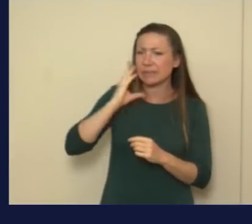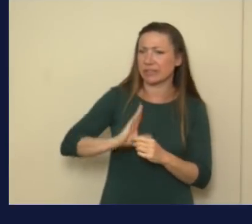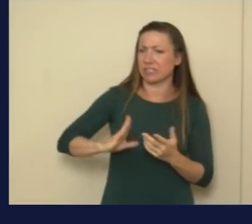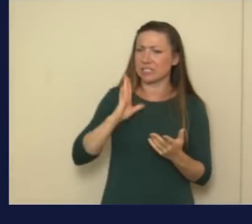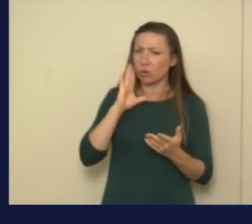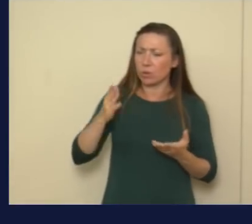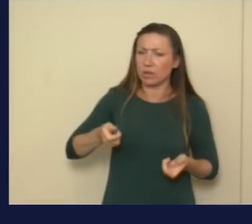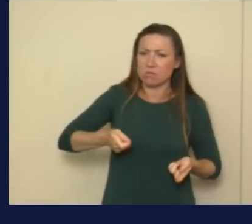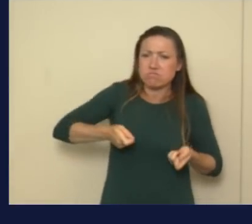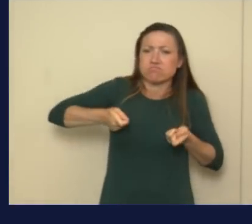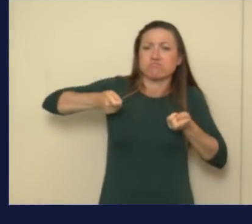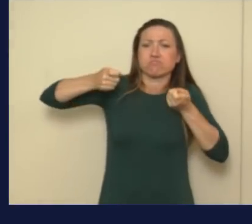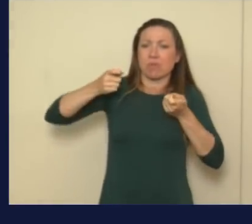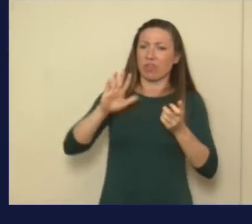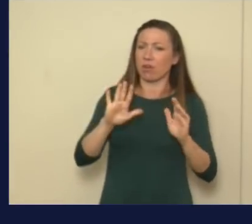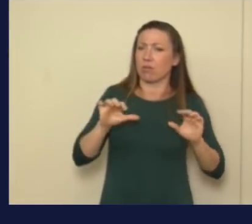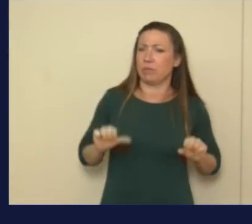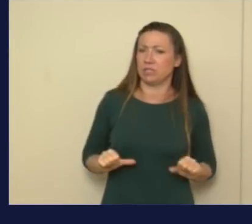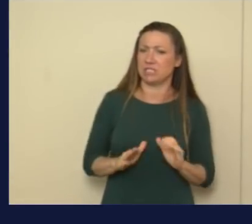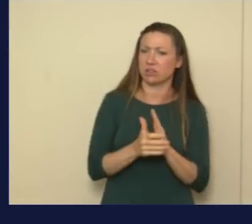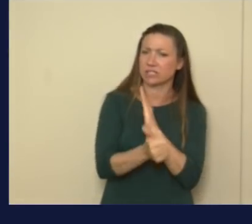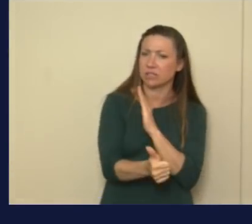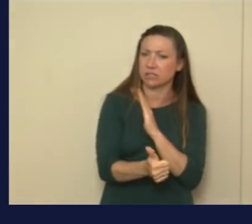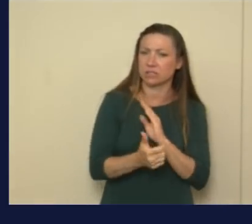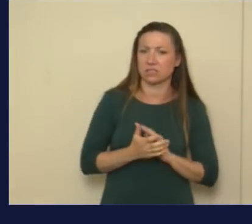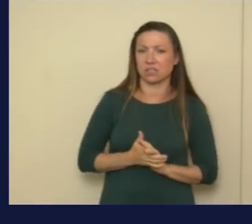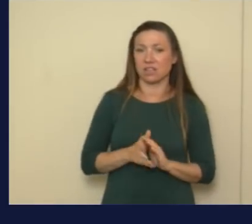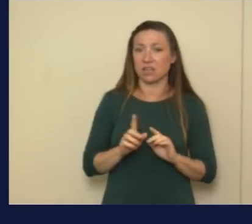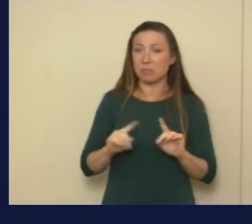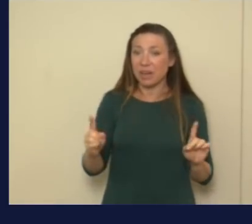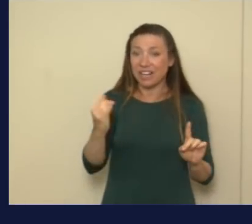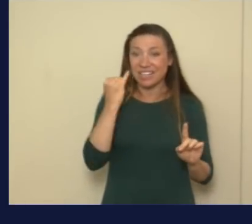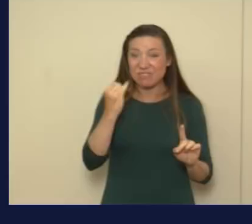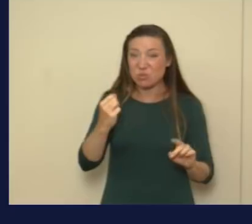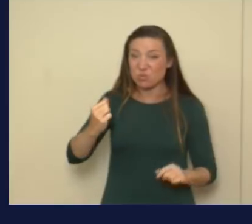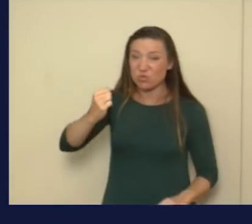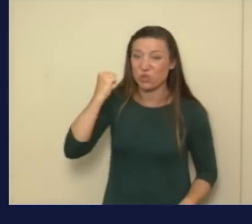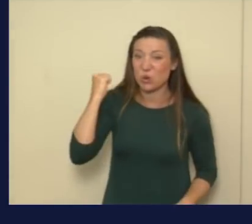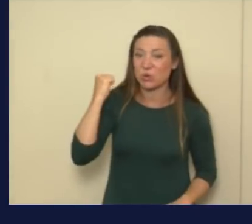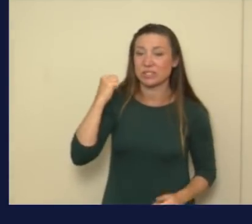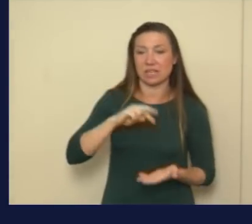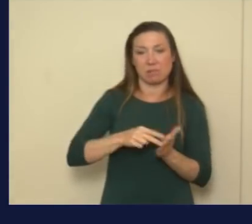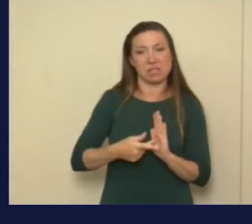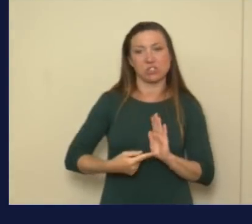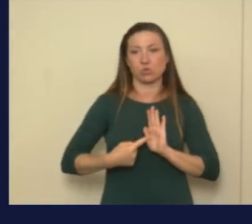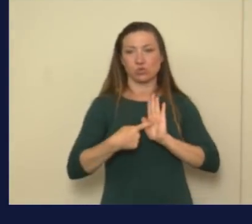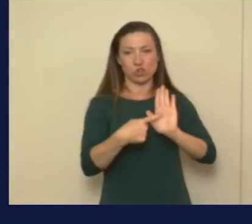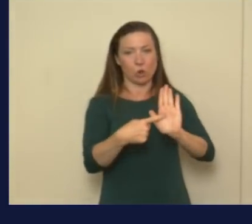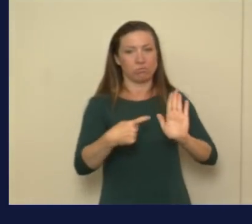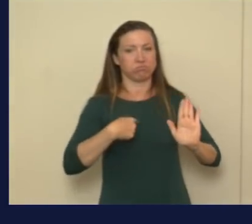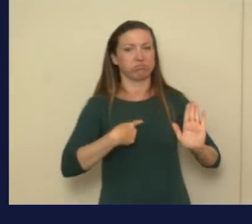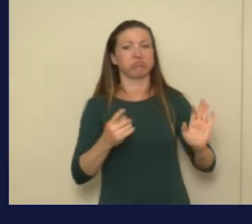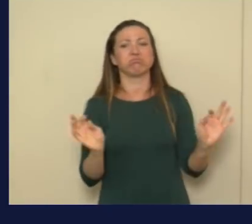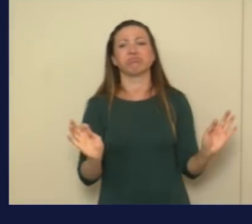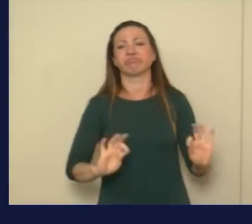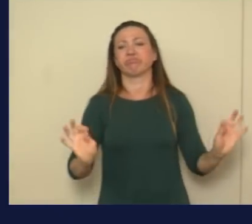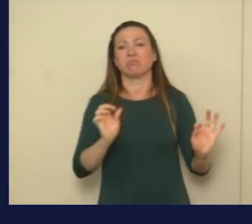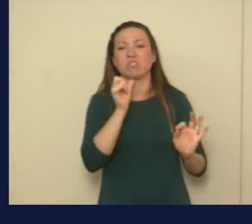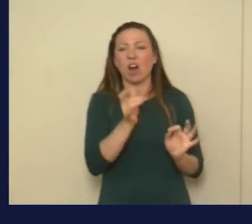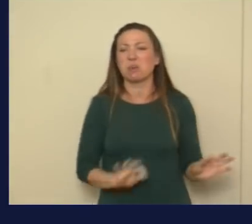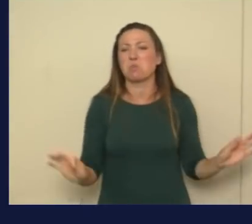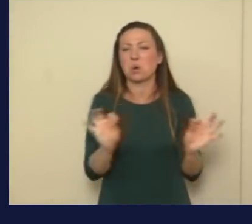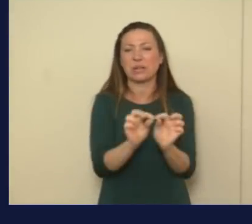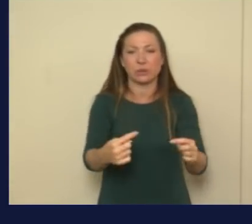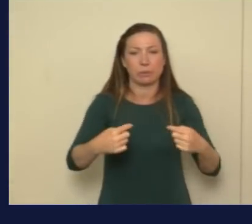to them, you weren't important enough for us to get this right. They are, in fact, important. And I don't want to end up in a situation like